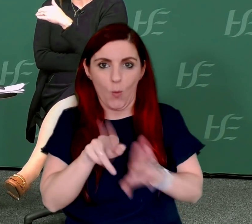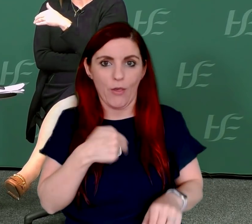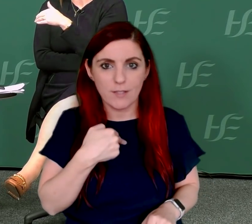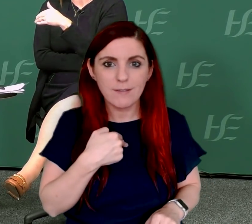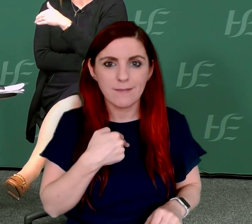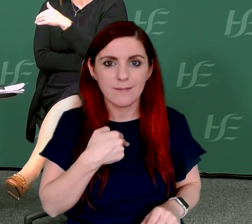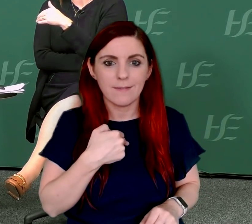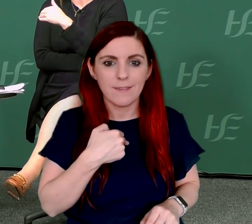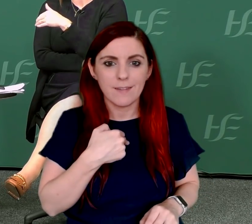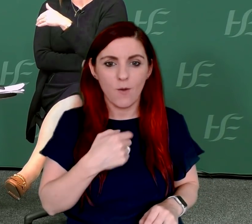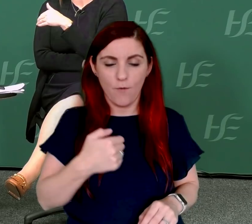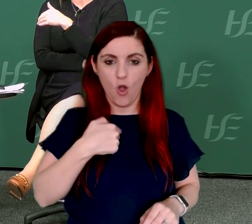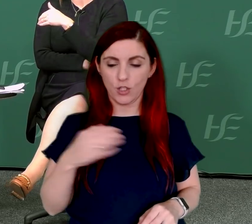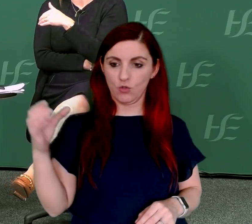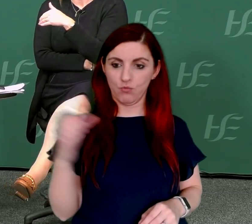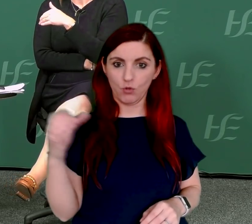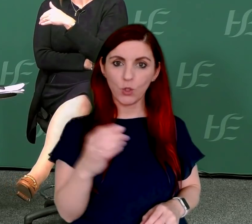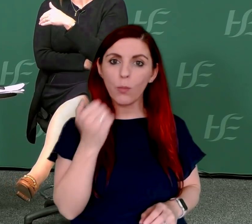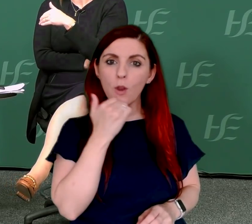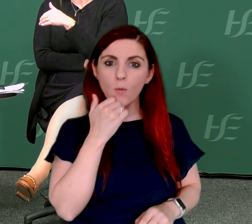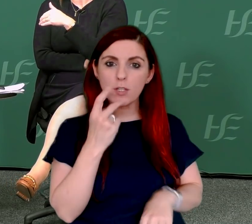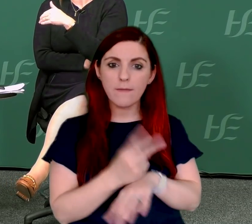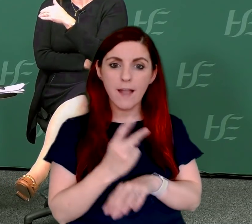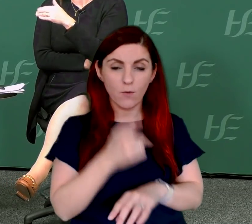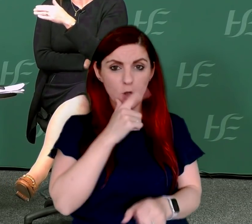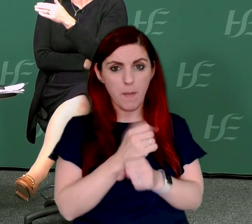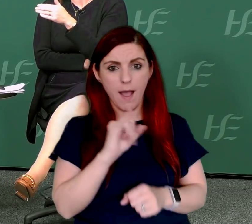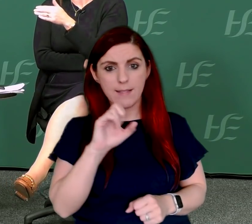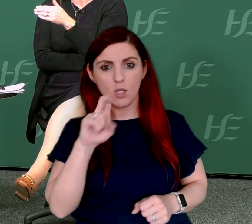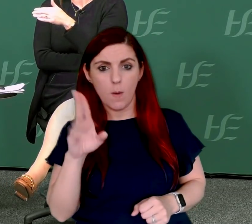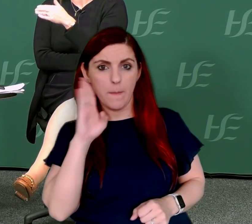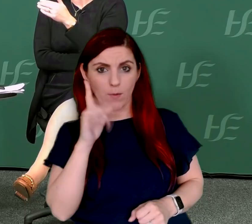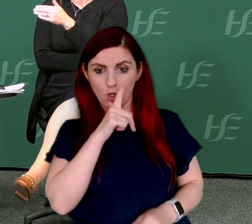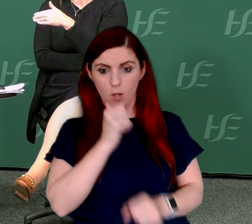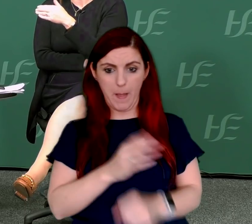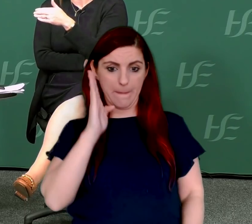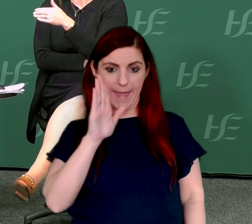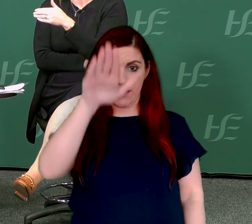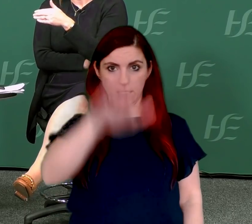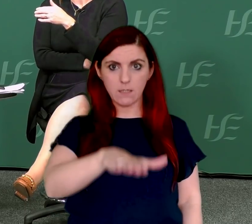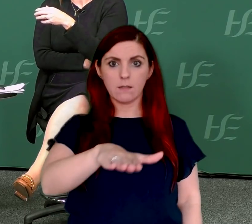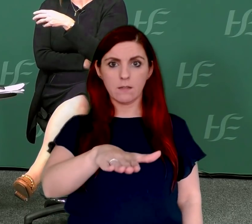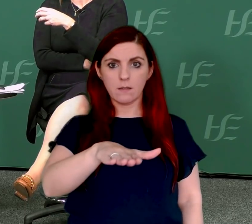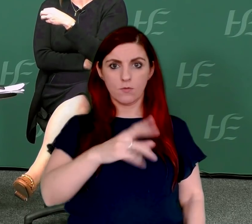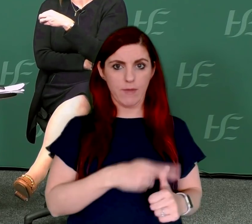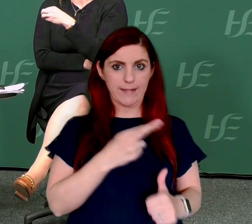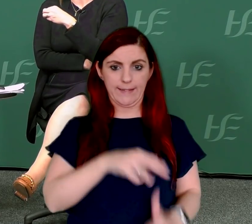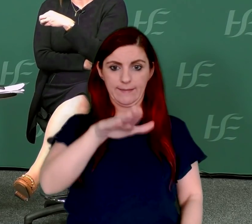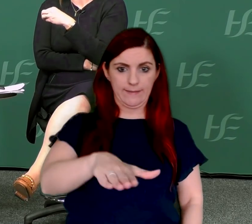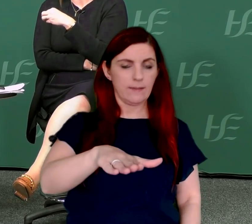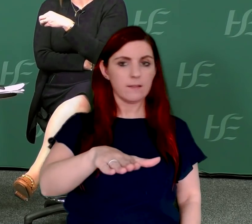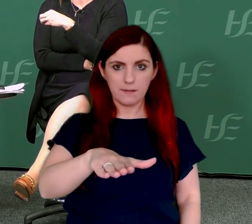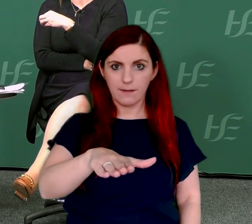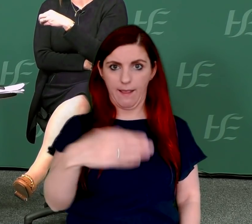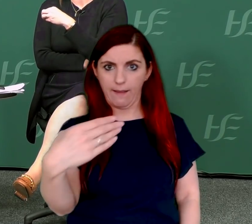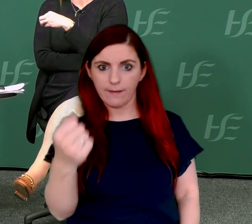recruit that level of staff, when you talk about ICU beds, it's not just about plonking a bed into a corridor or into a room or wherever. It's actually about having a